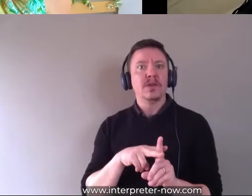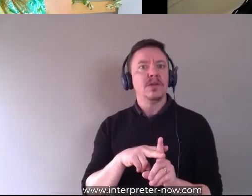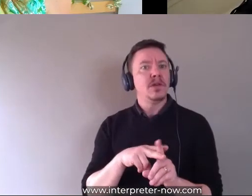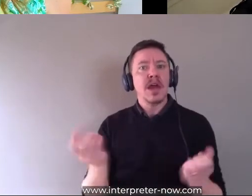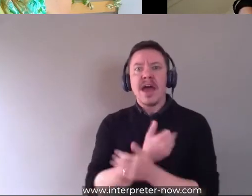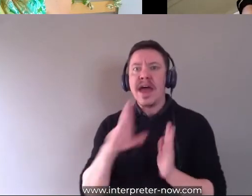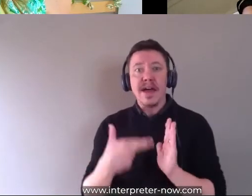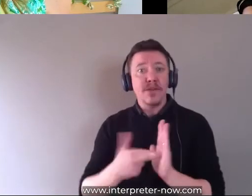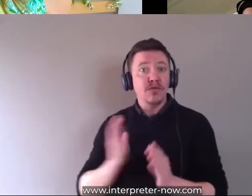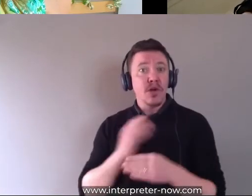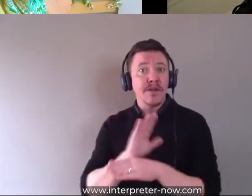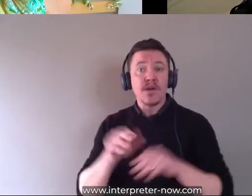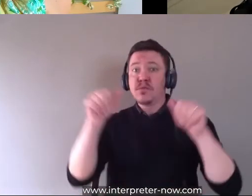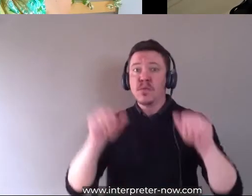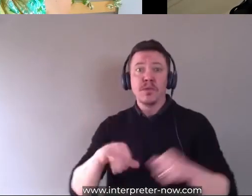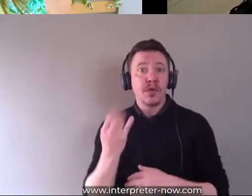role at our firm, we post the job.